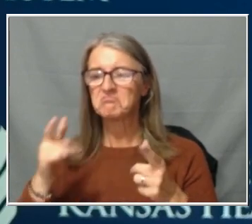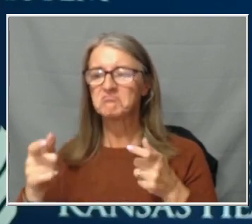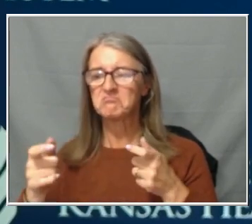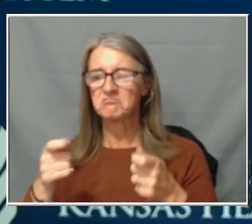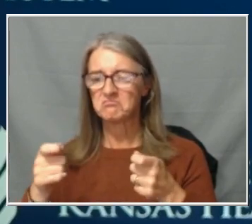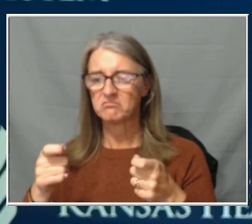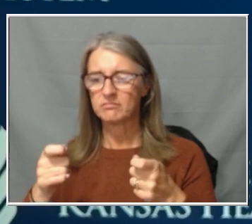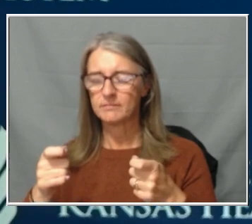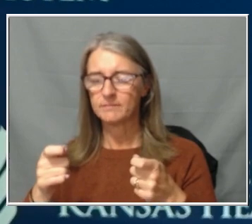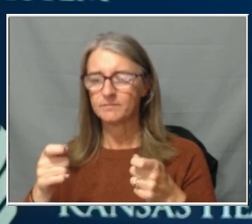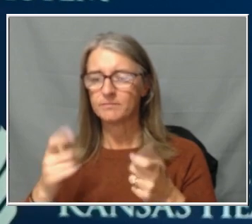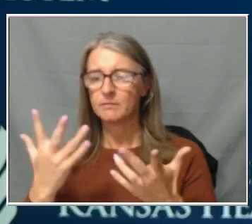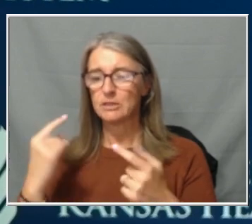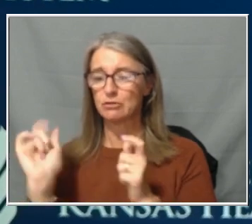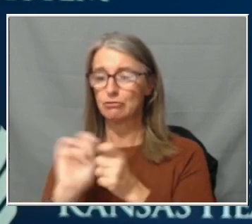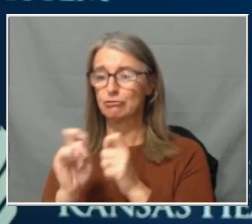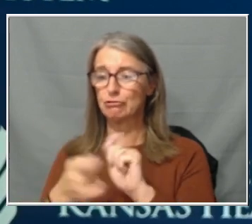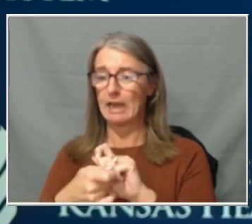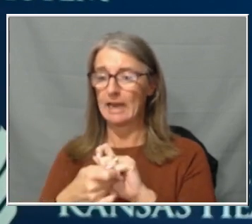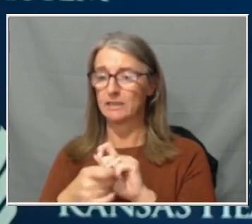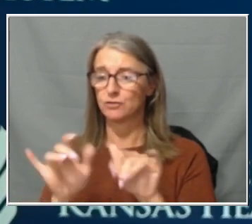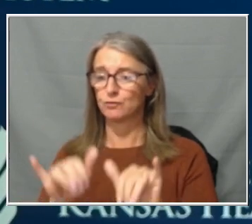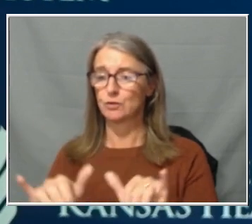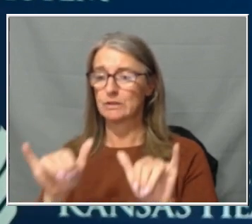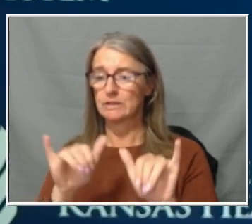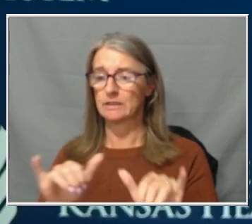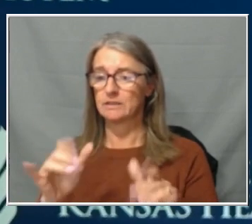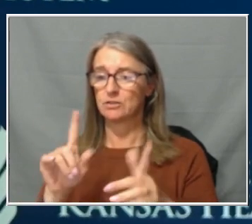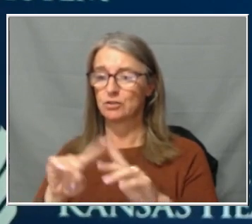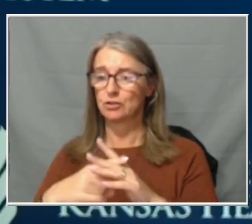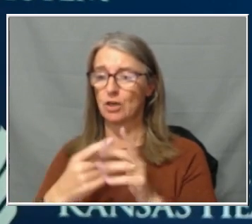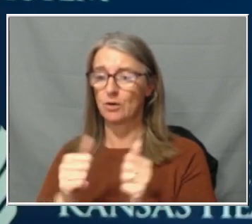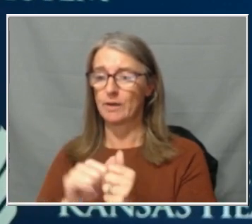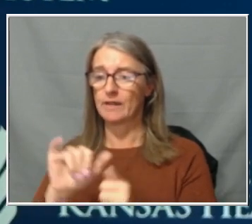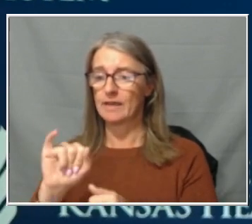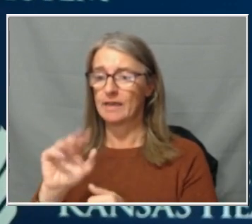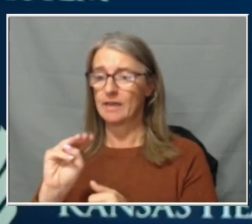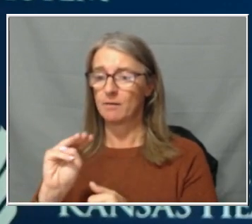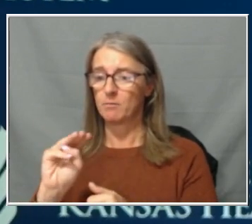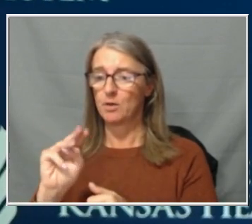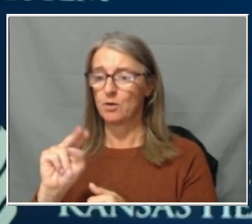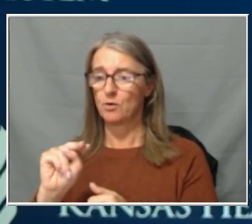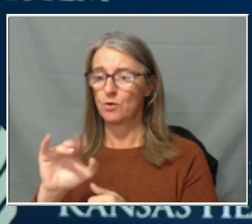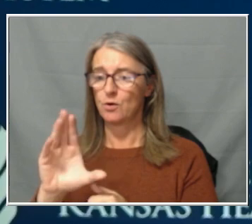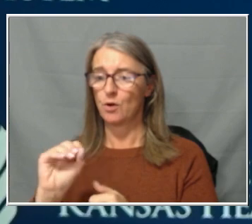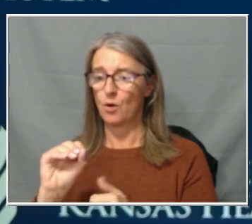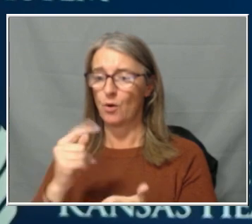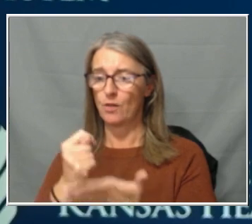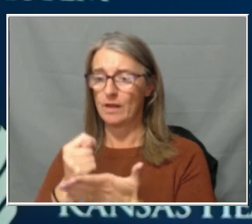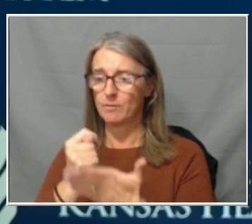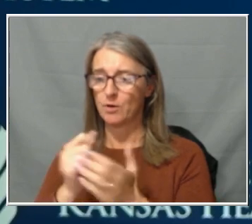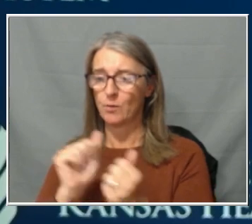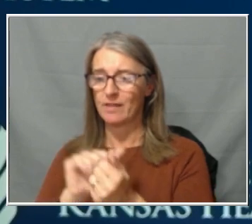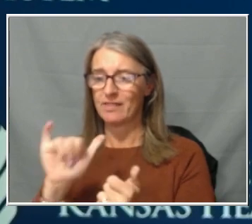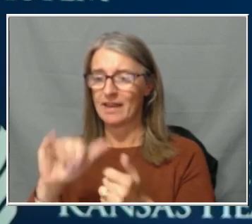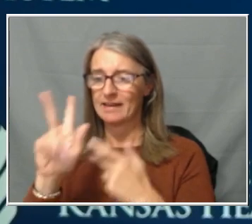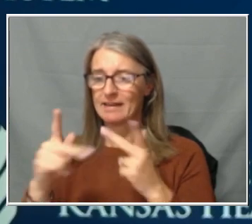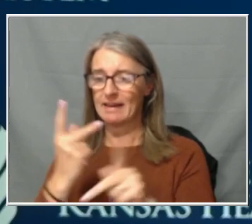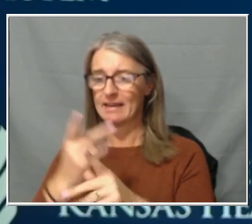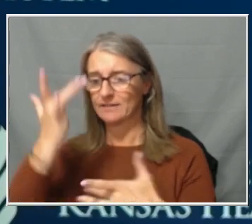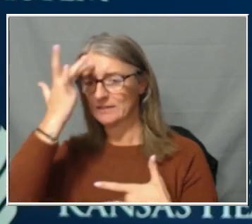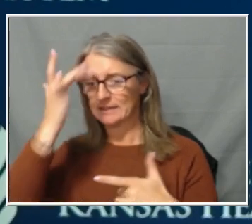we routinely will start with immunotherapy in somebody that presents with lymph node disease like Mark